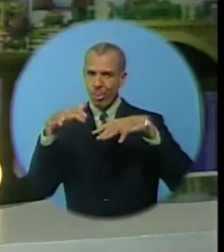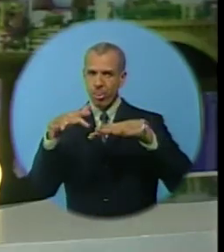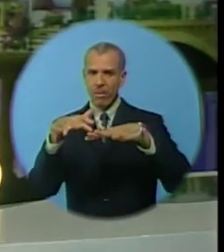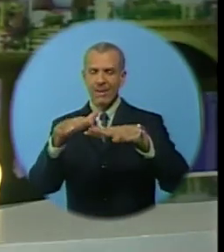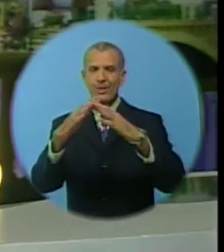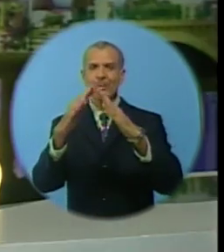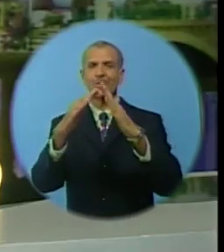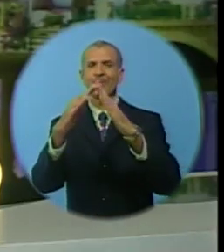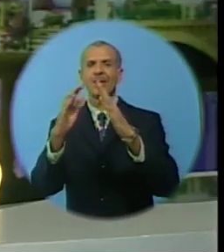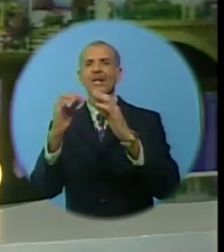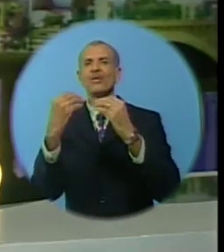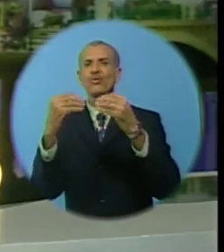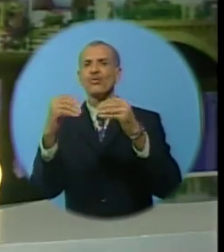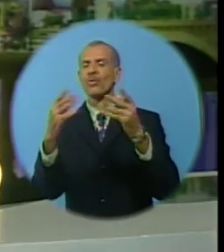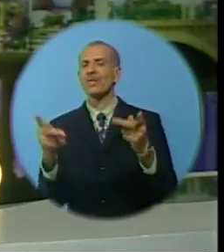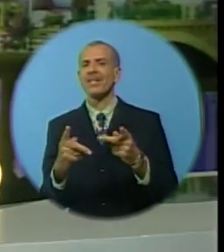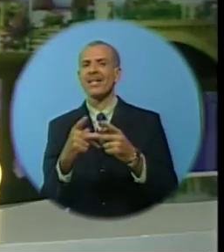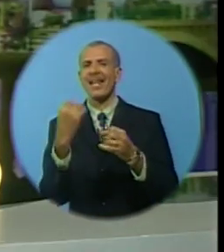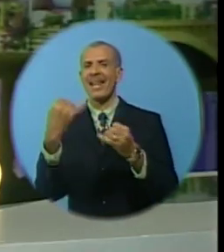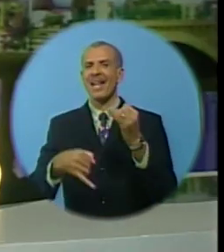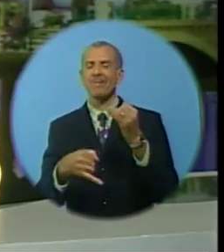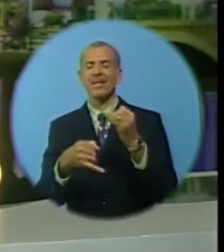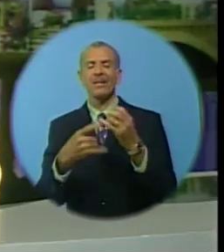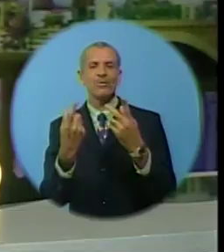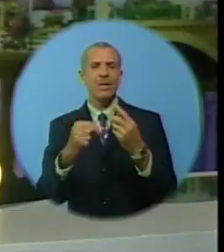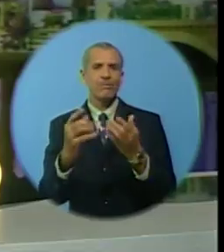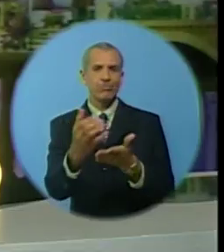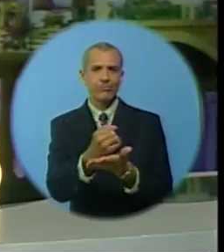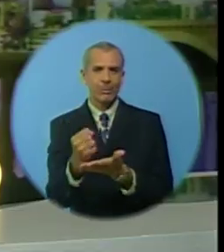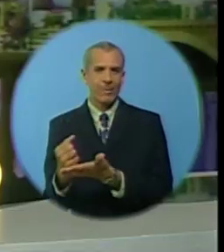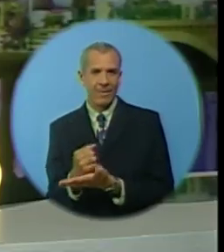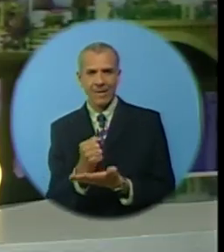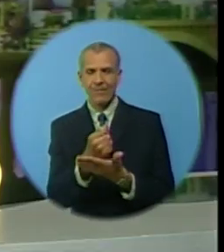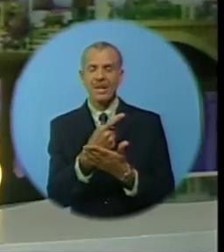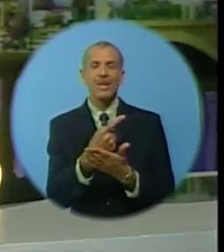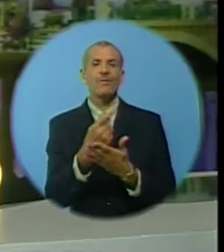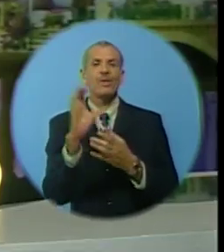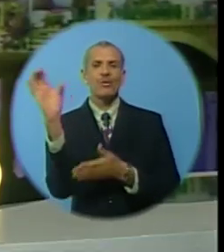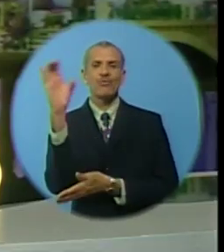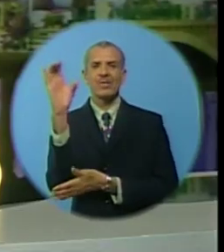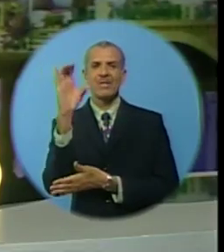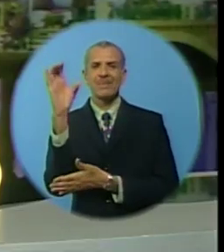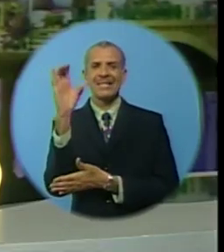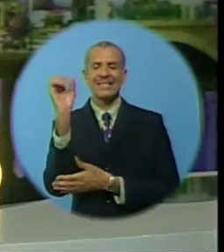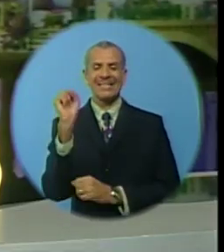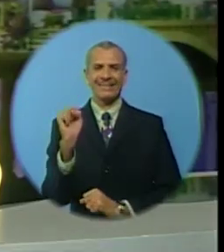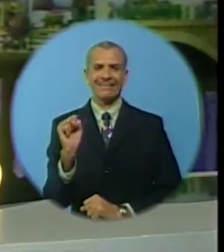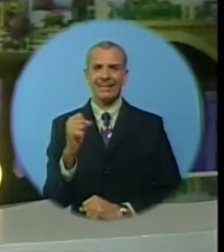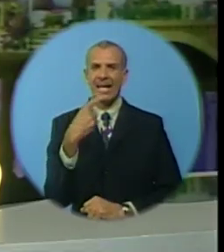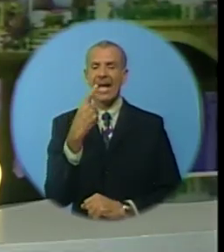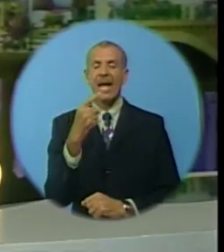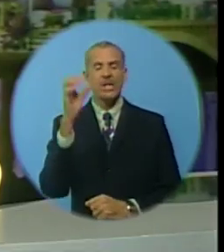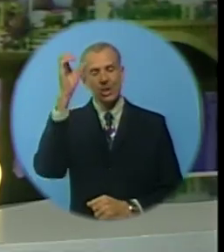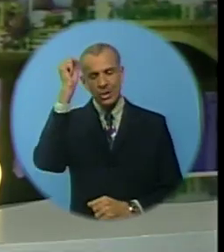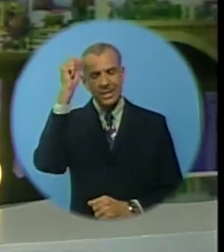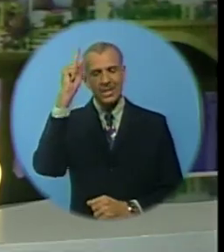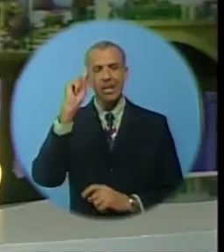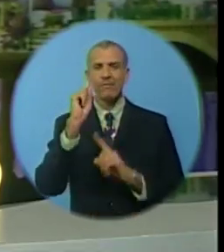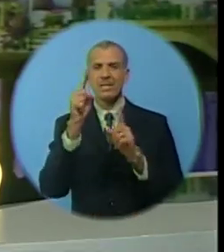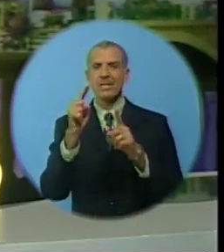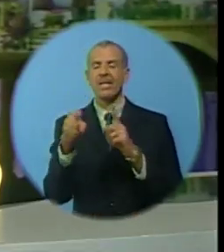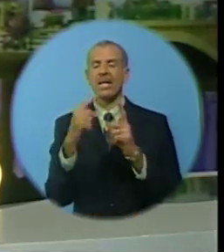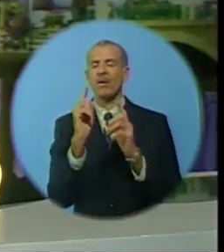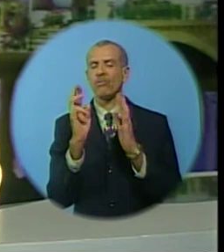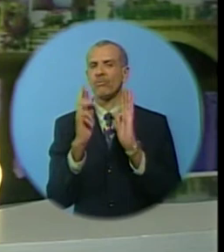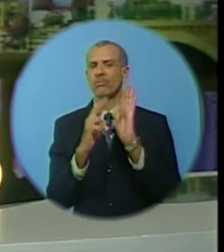in what can be described as a last-minute scramble to finalize their Christmas shopping. Shane Seeley visited Warrens and the city and filed